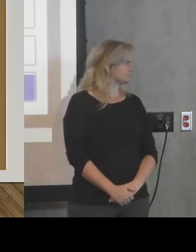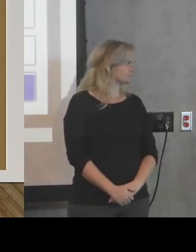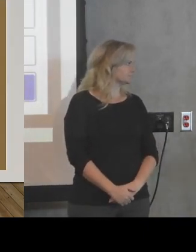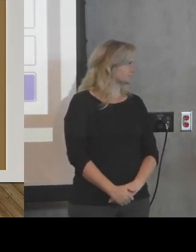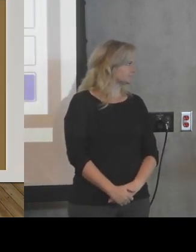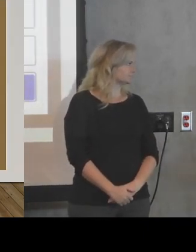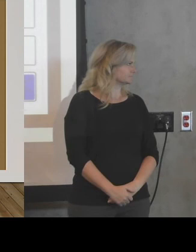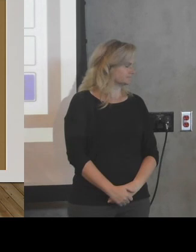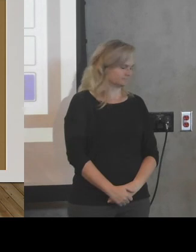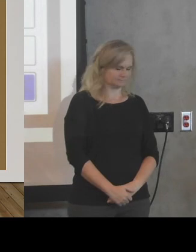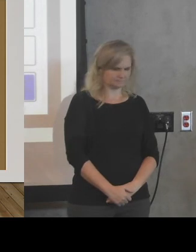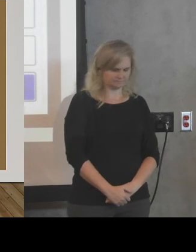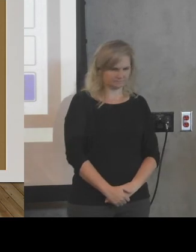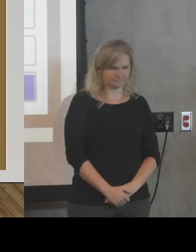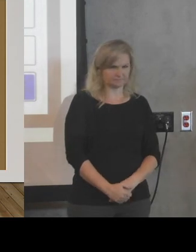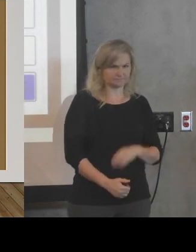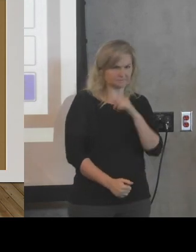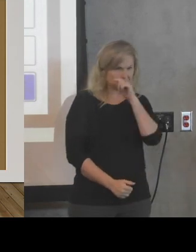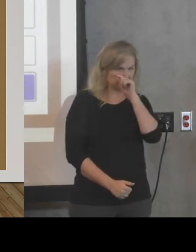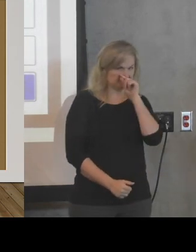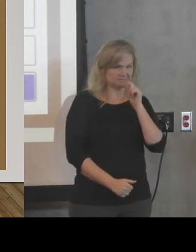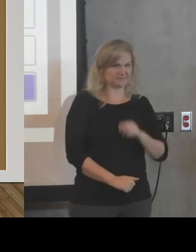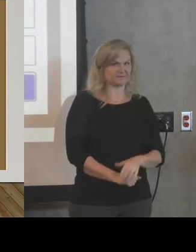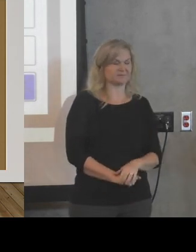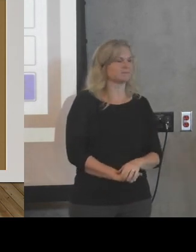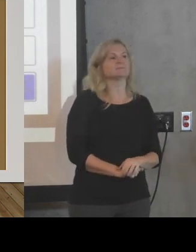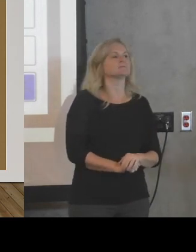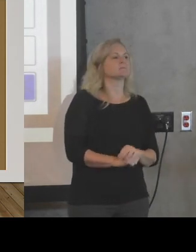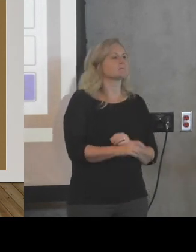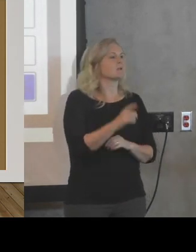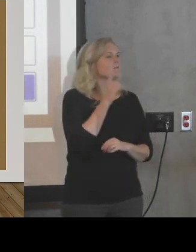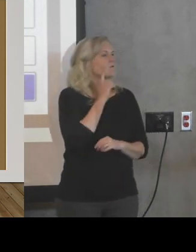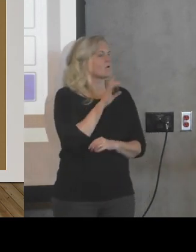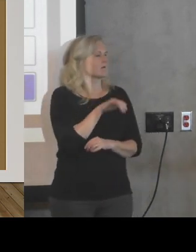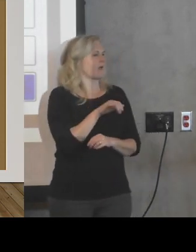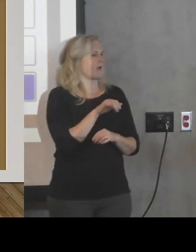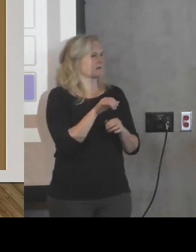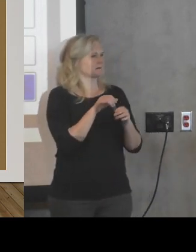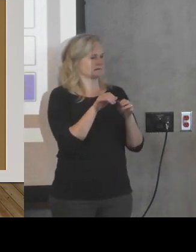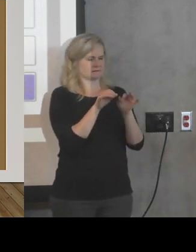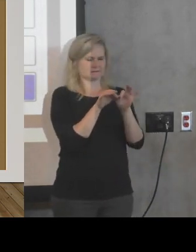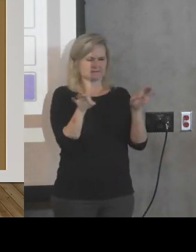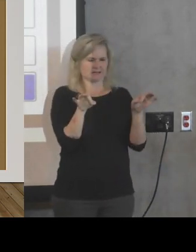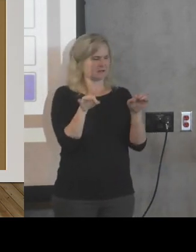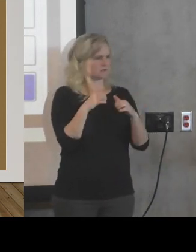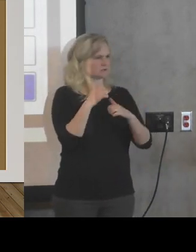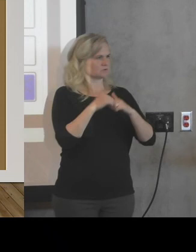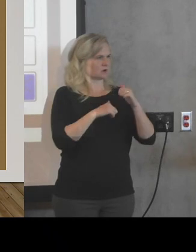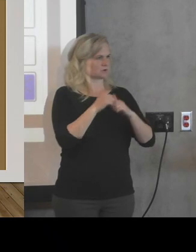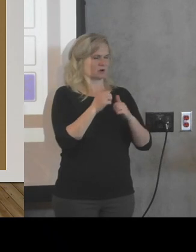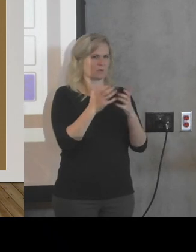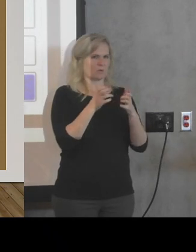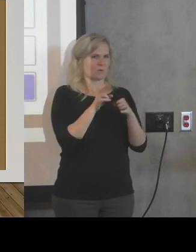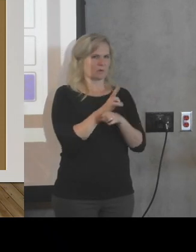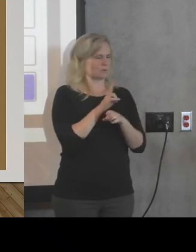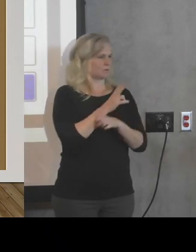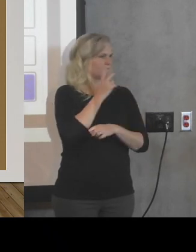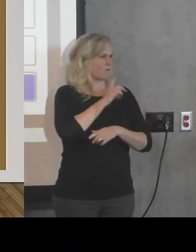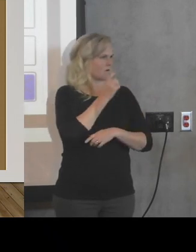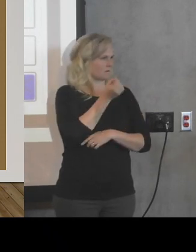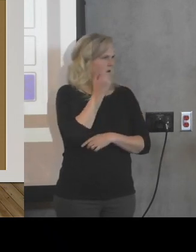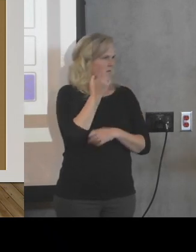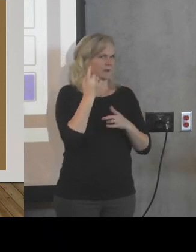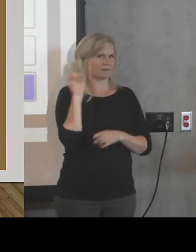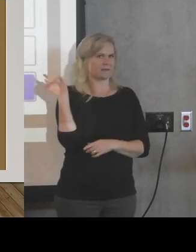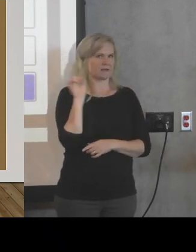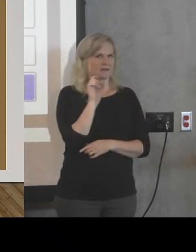So one thing we like to use for syntax, for comprehending the sentence structure, is the program Colorful Semantics. This comes